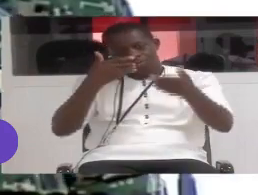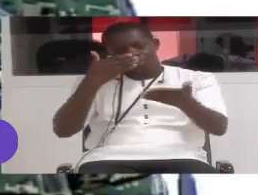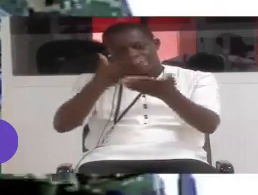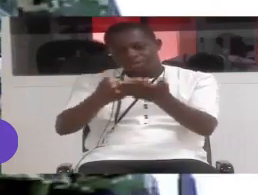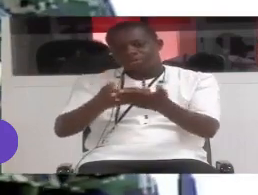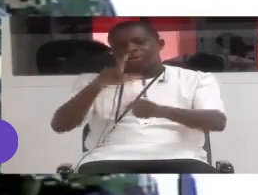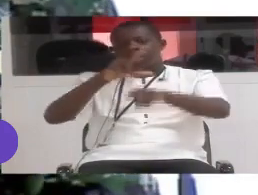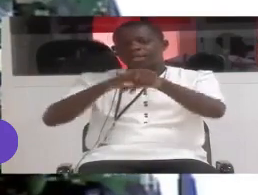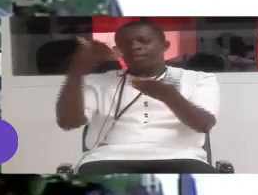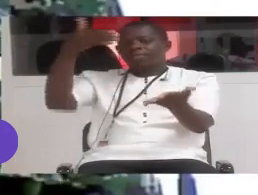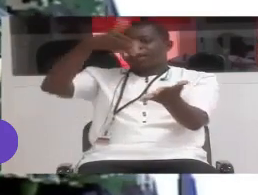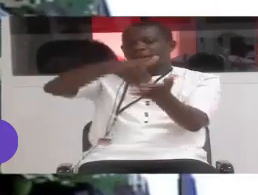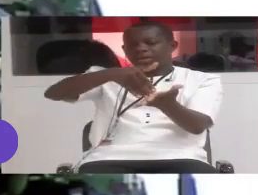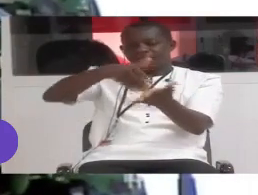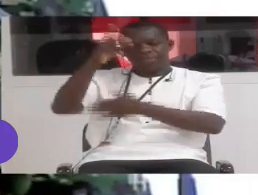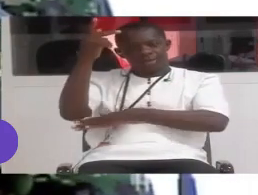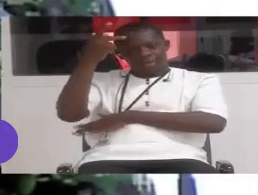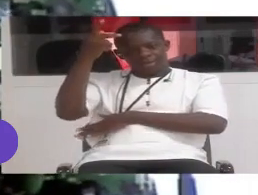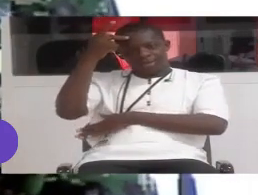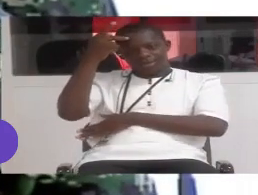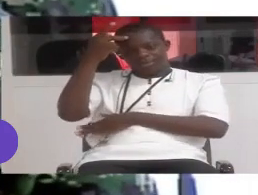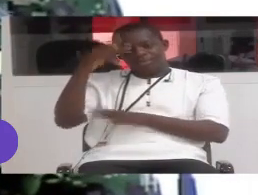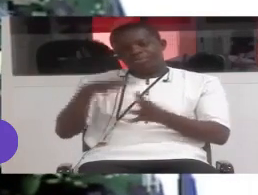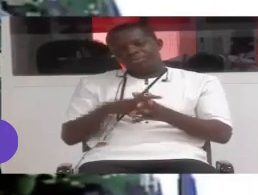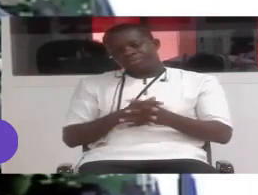agé Kanilay. When we got to Kanilay,